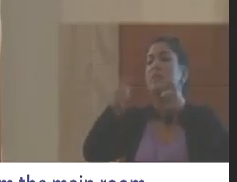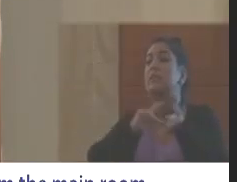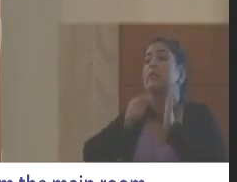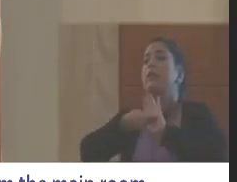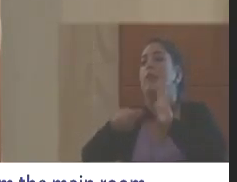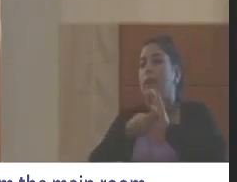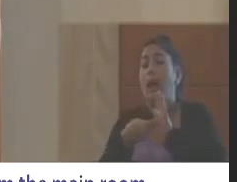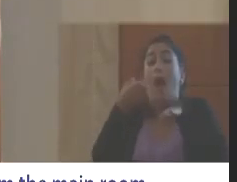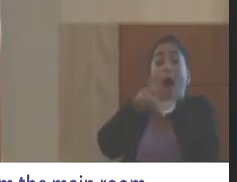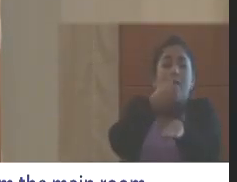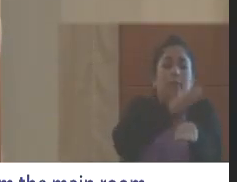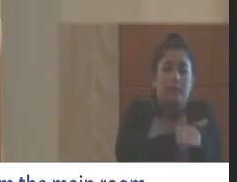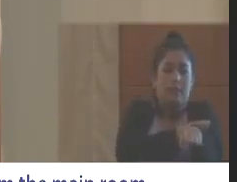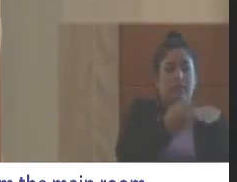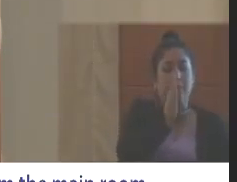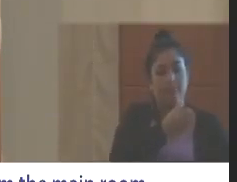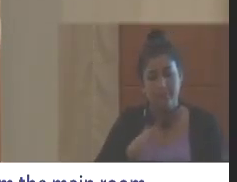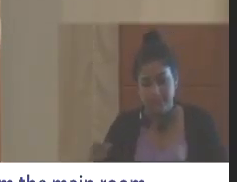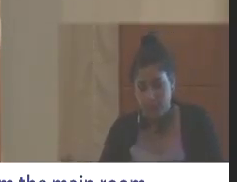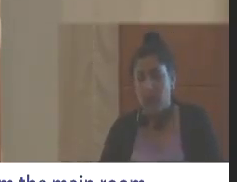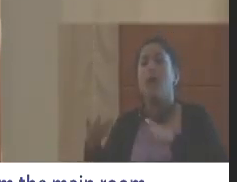to anticipate what will happen.